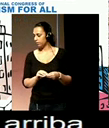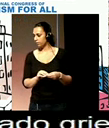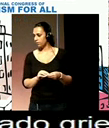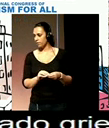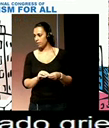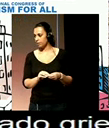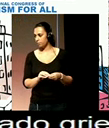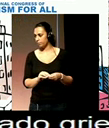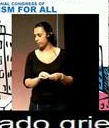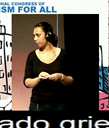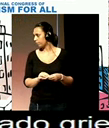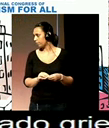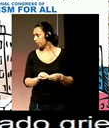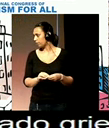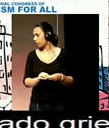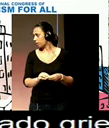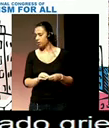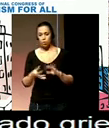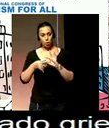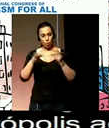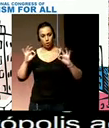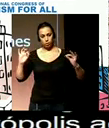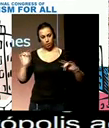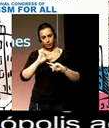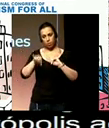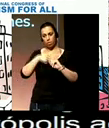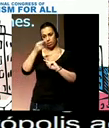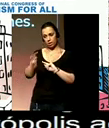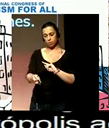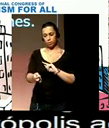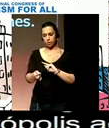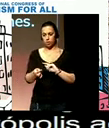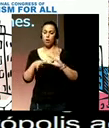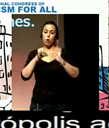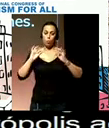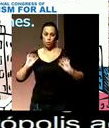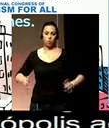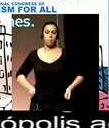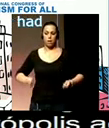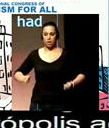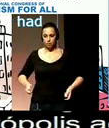There was no approved plan at that time, but one had to be made.